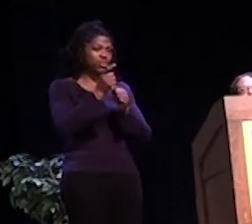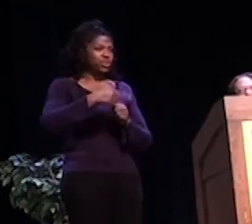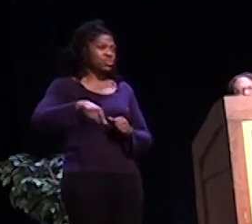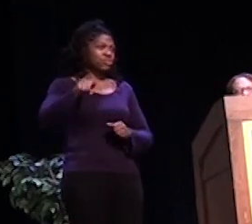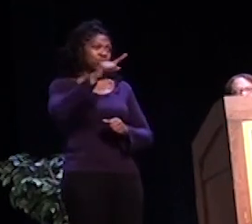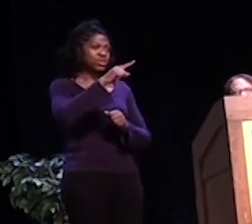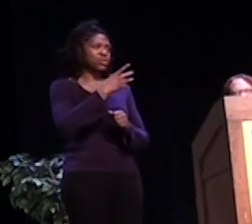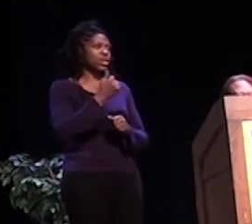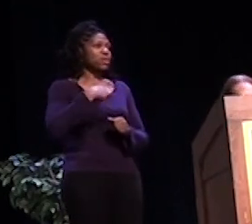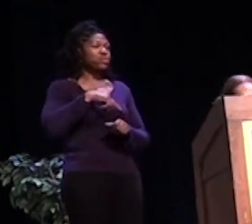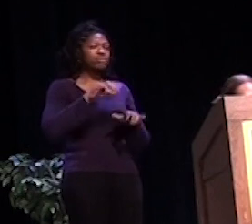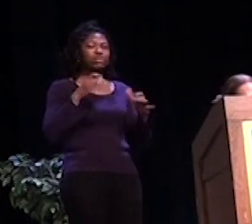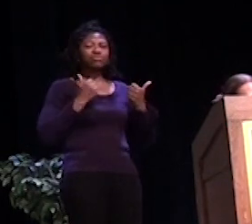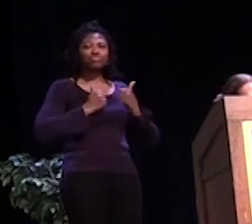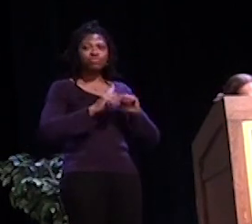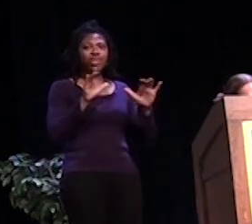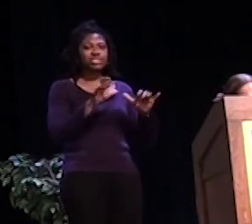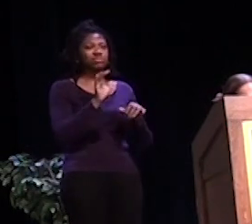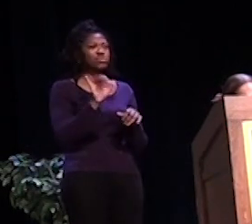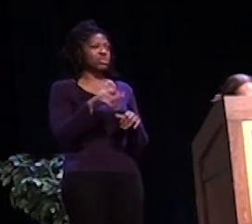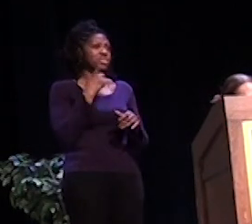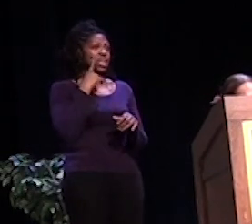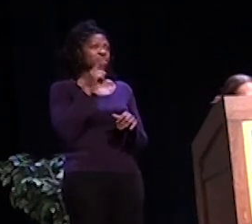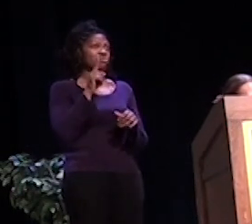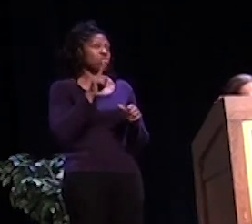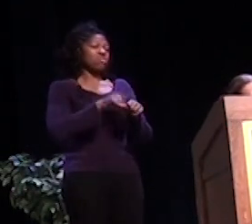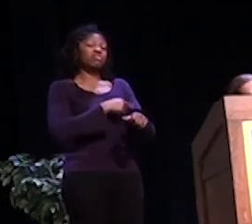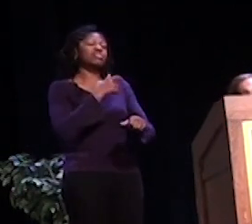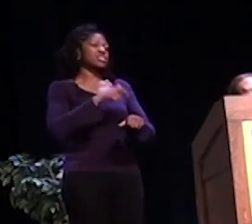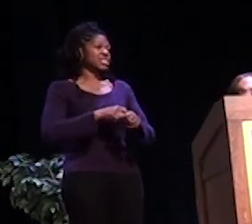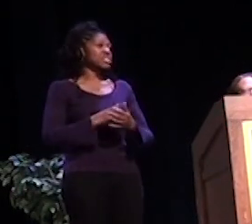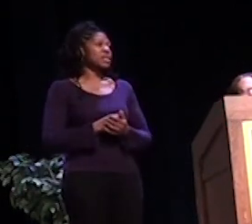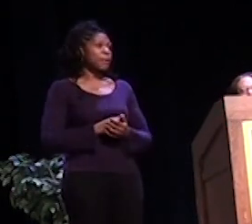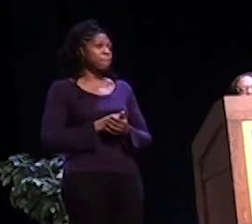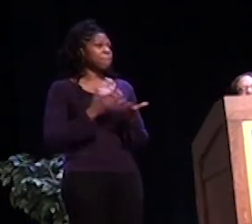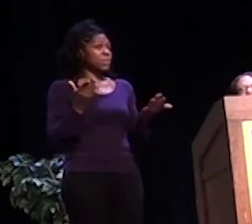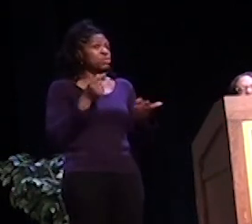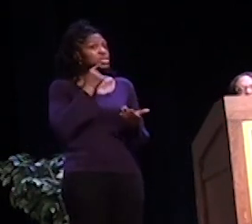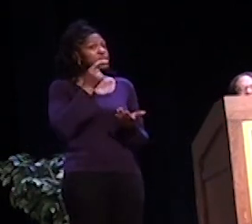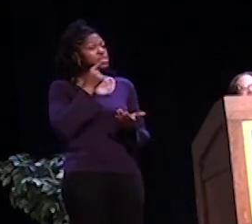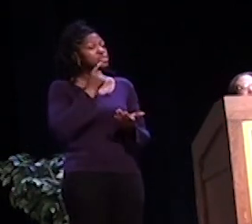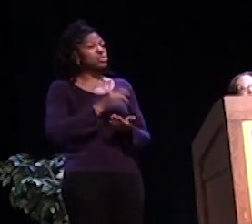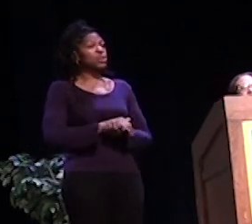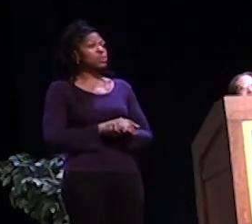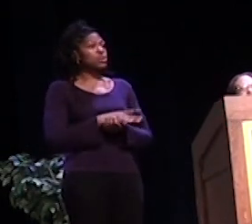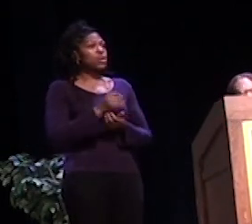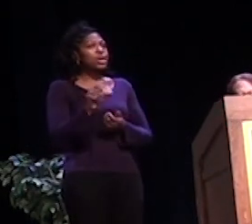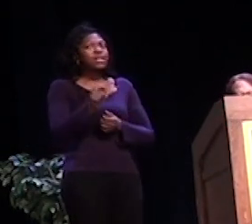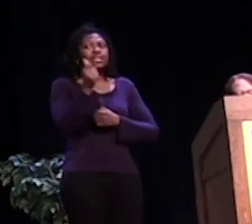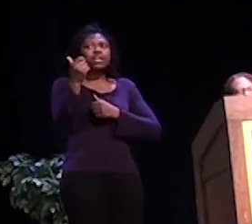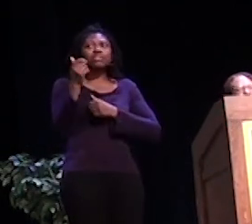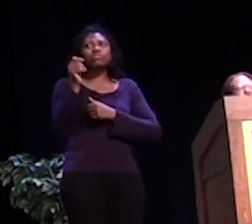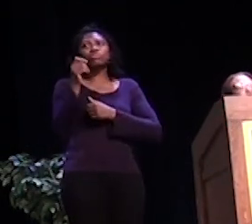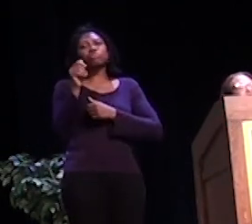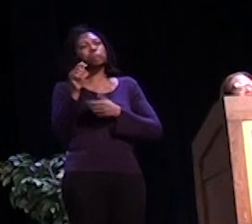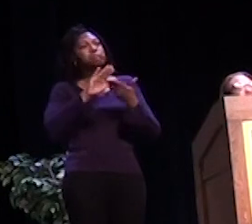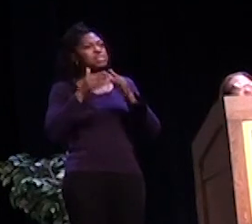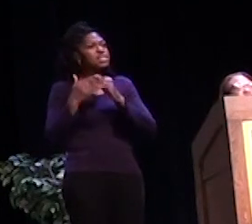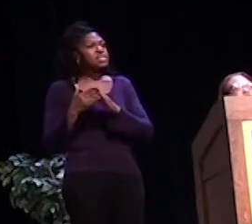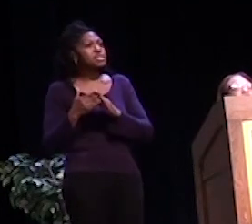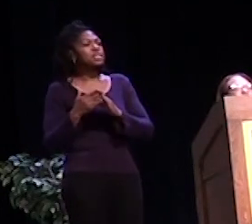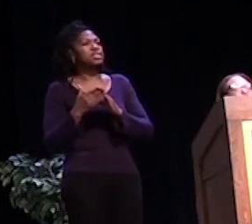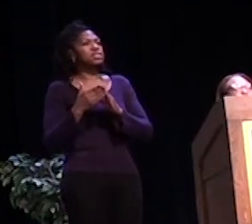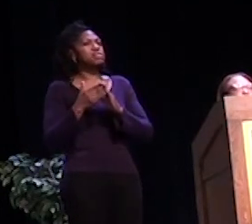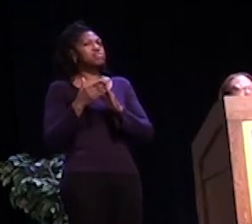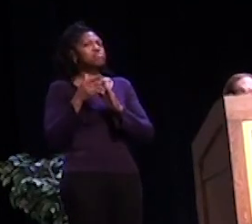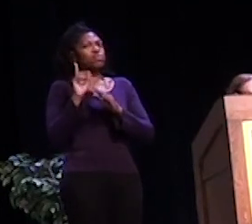we've been trying to do that from day one here in San Antonio and every place else where there are strong,